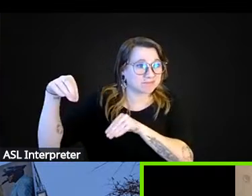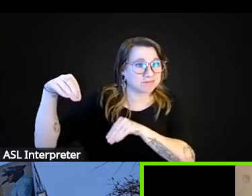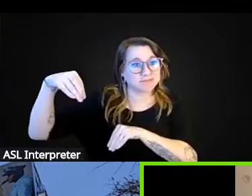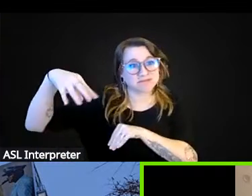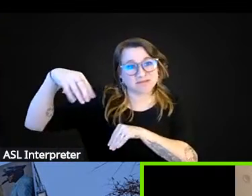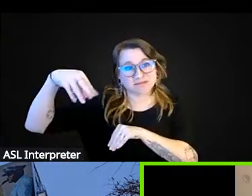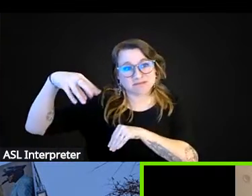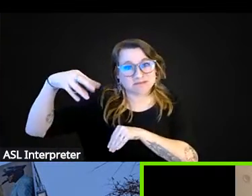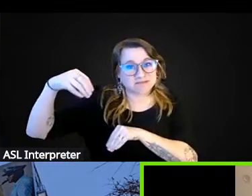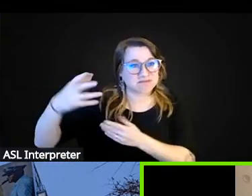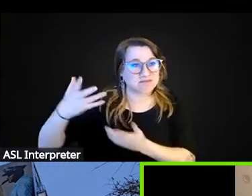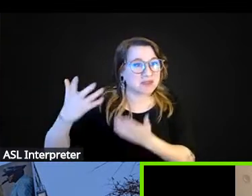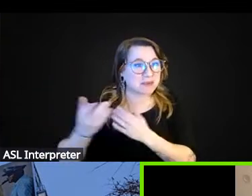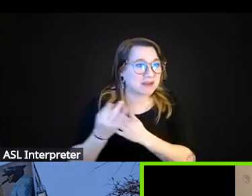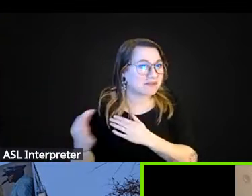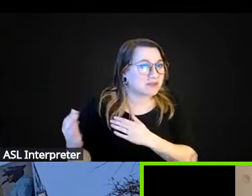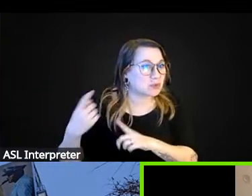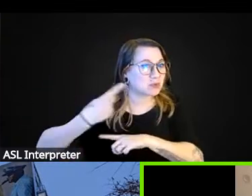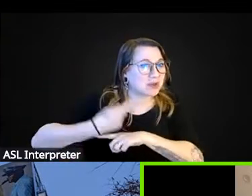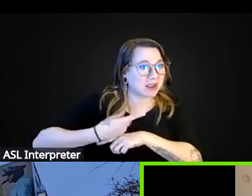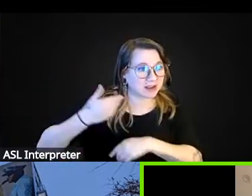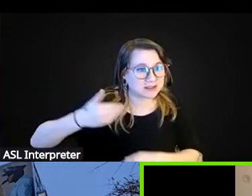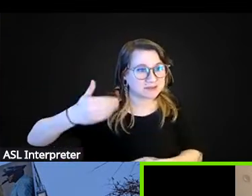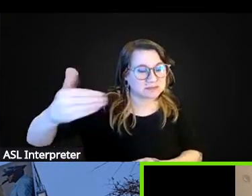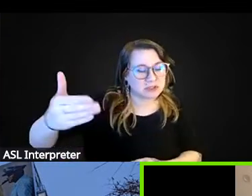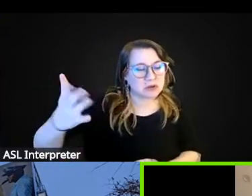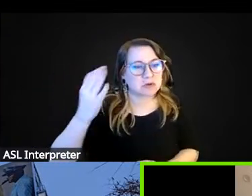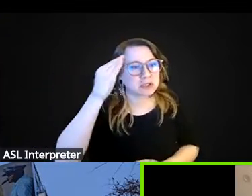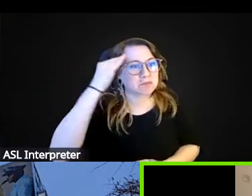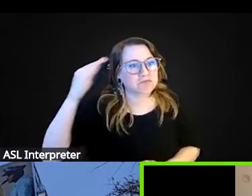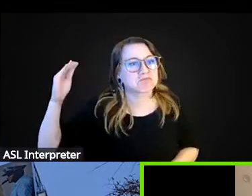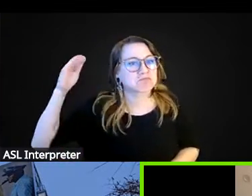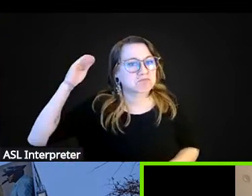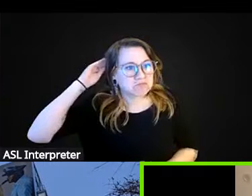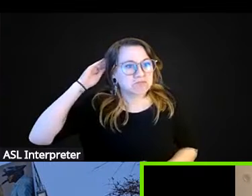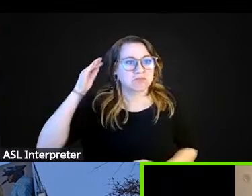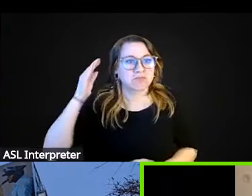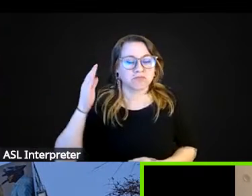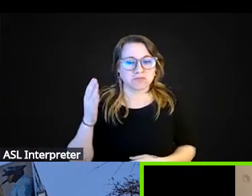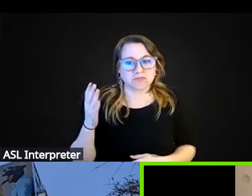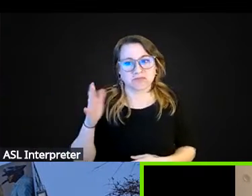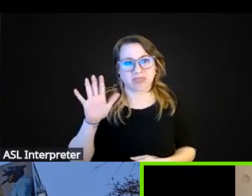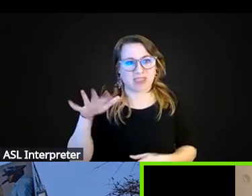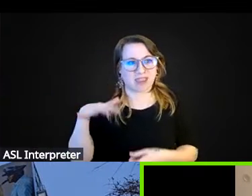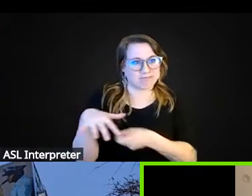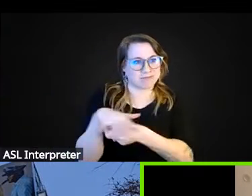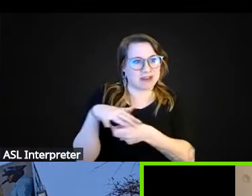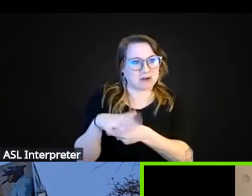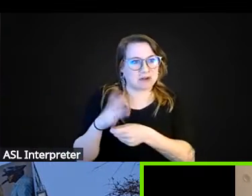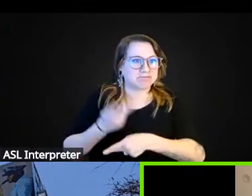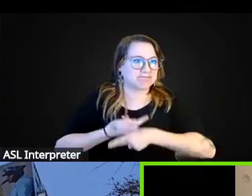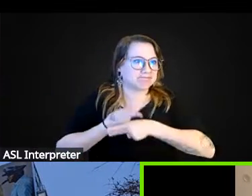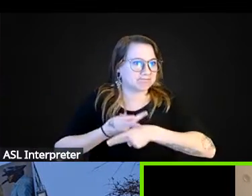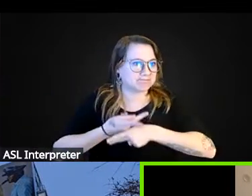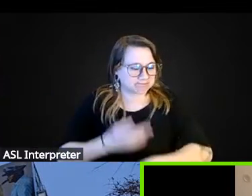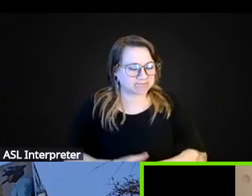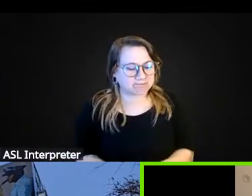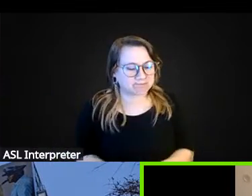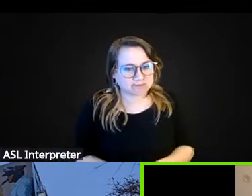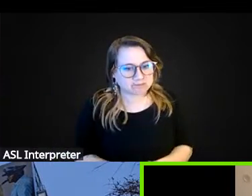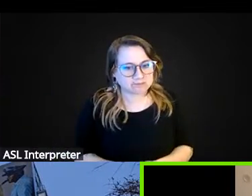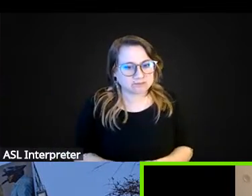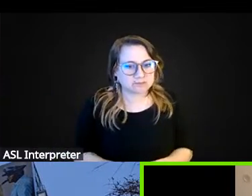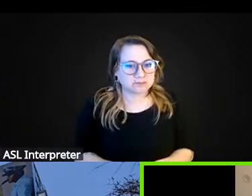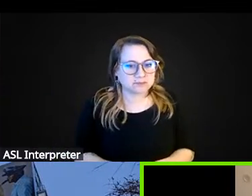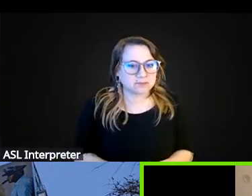maybe over the next few days, but just be mindful as you go forth on that street. There are